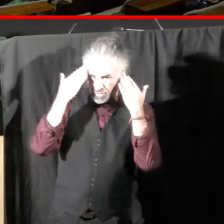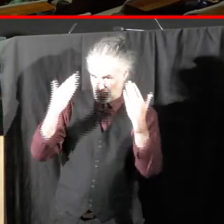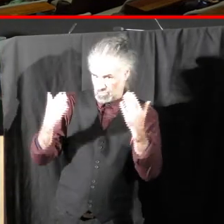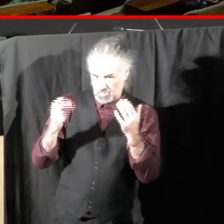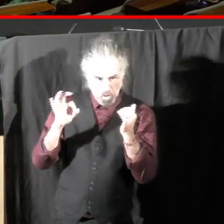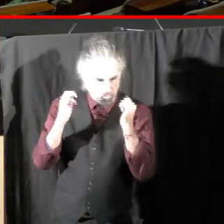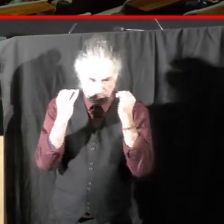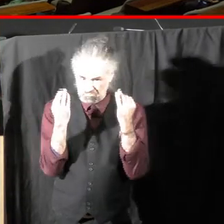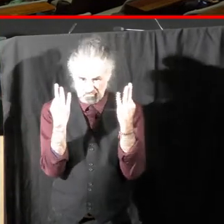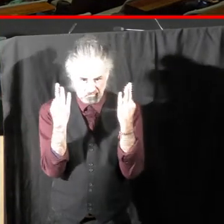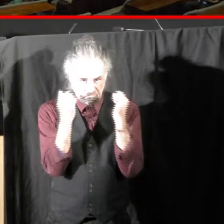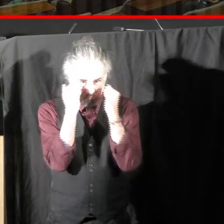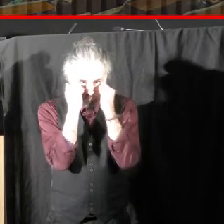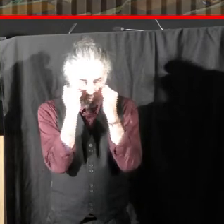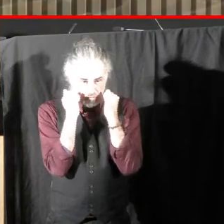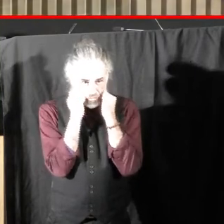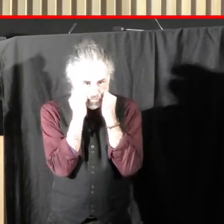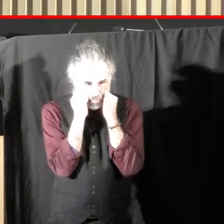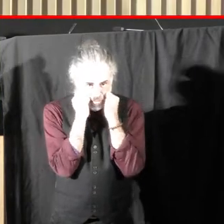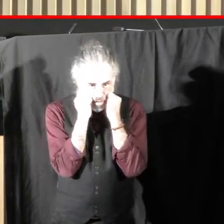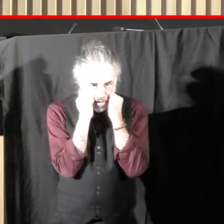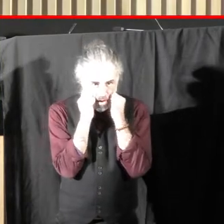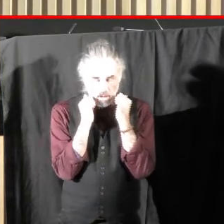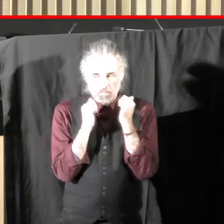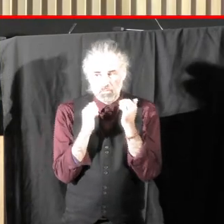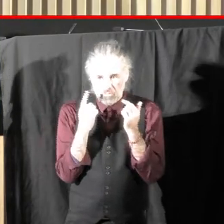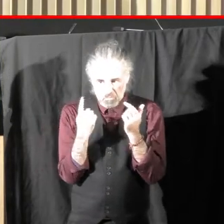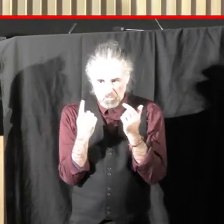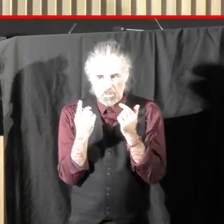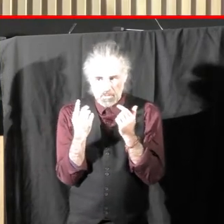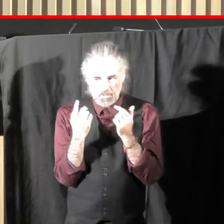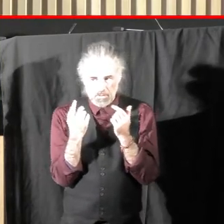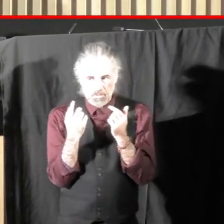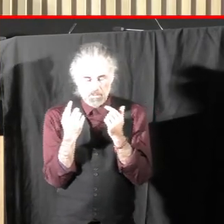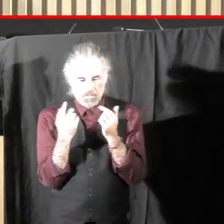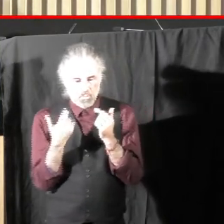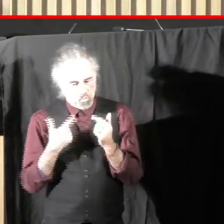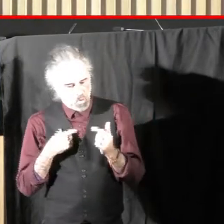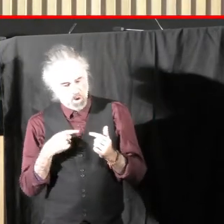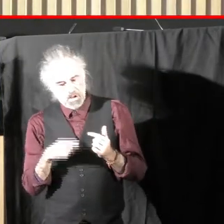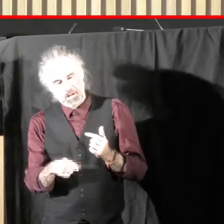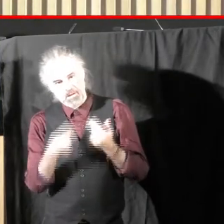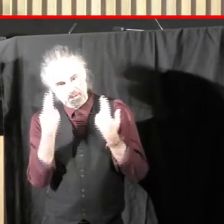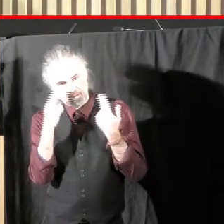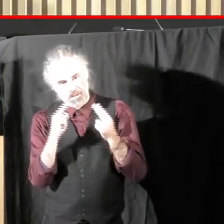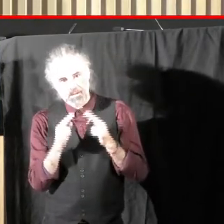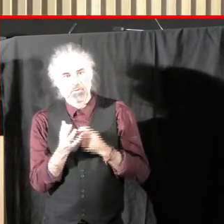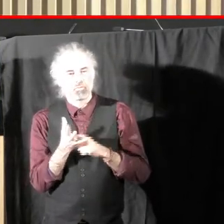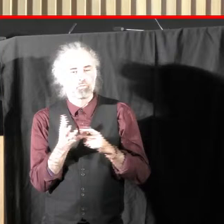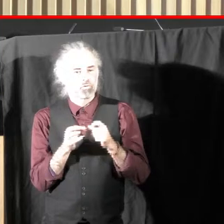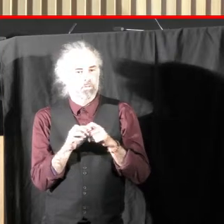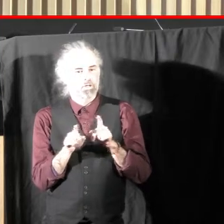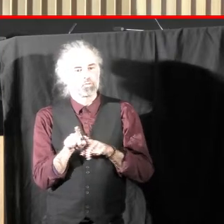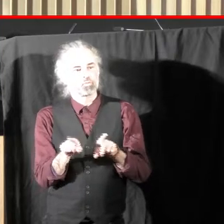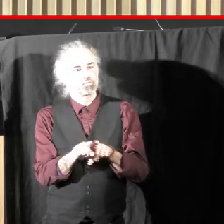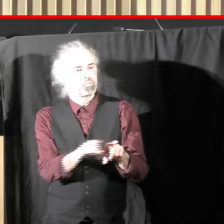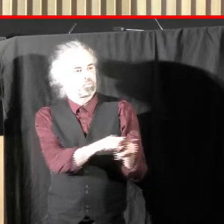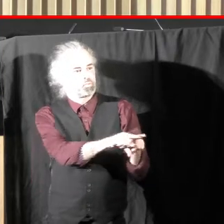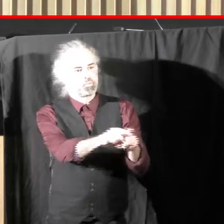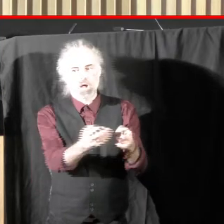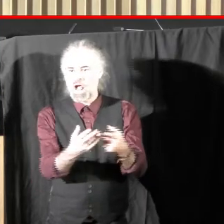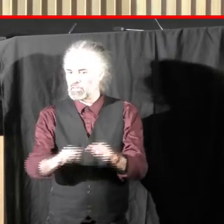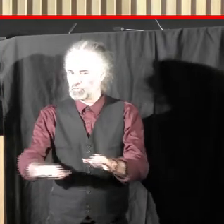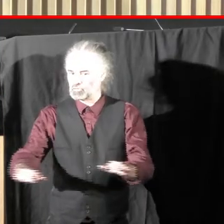proven that this is what has taken the life of Ruby and two other children over the last 2 years